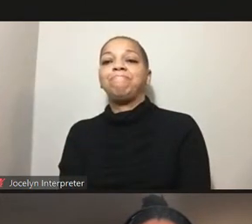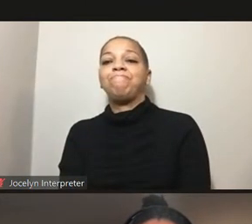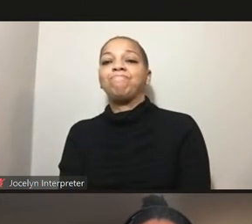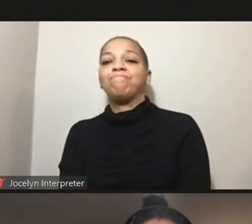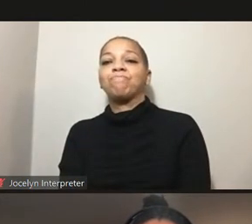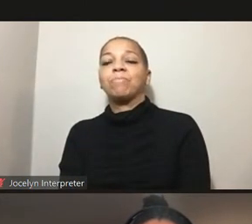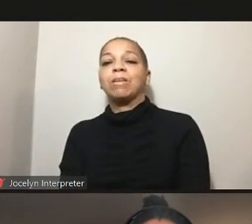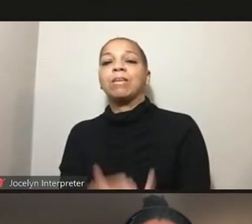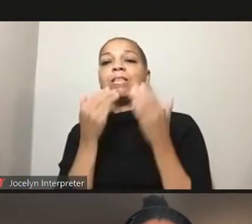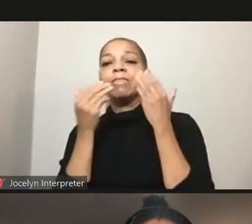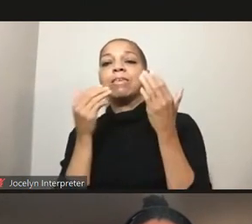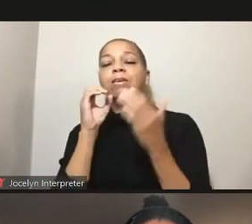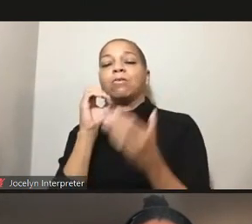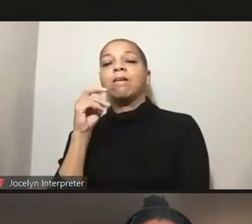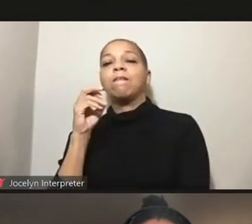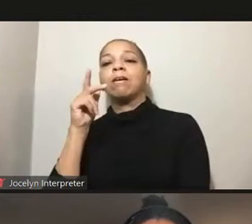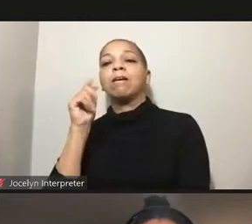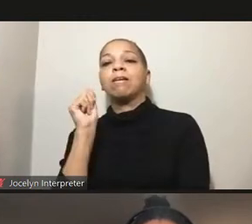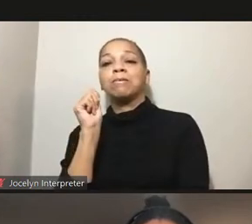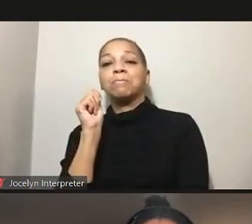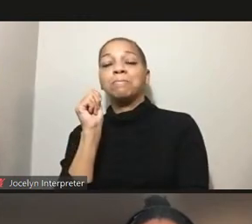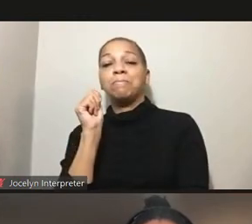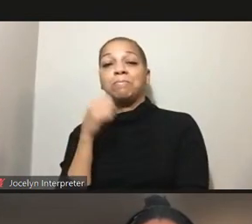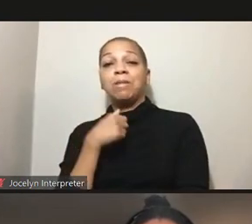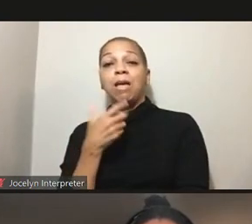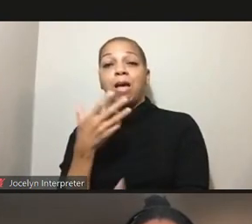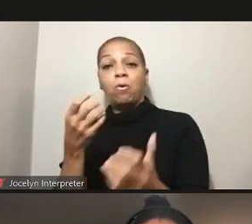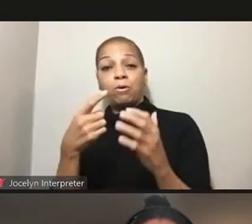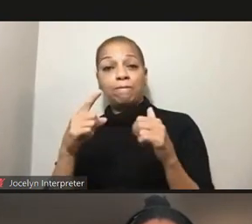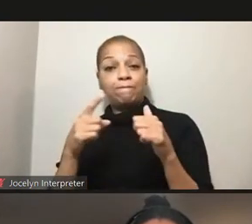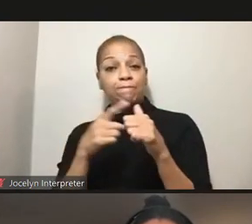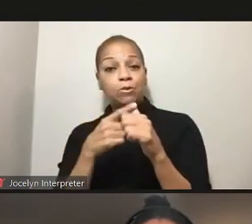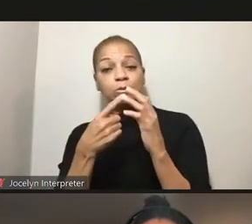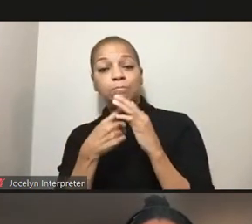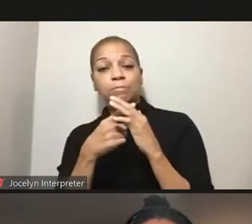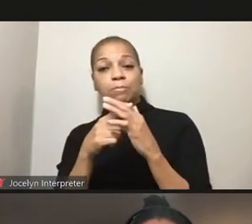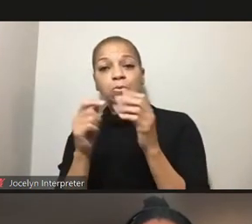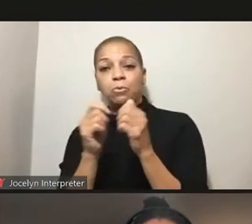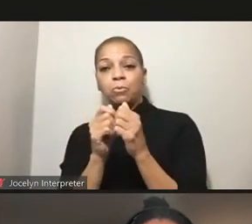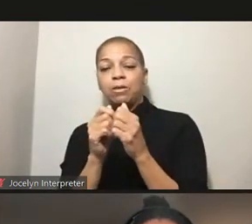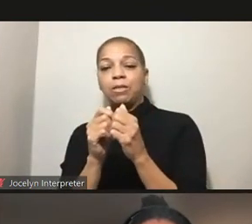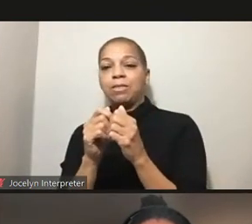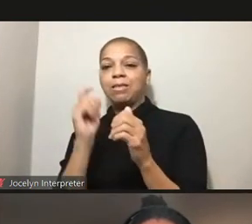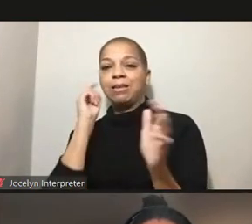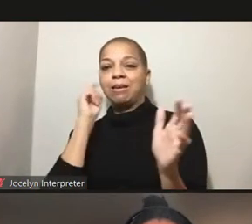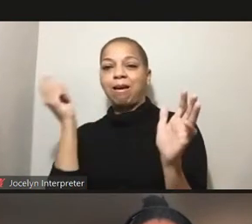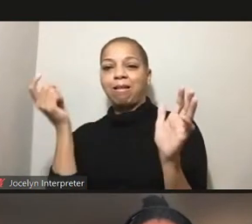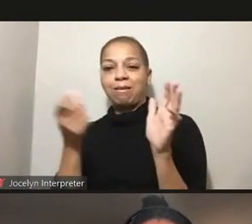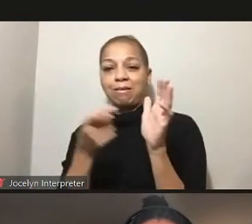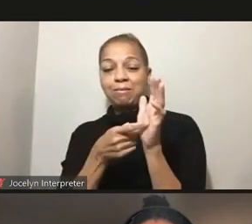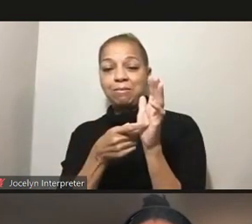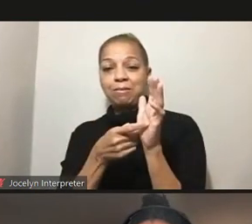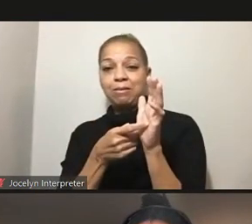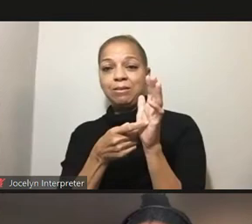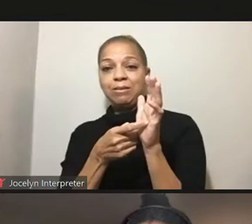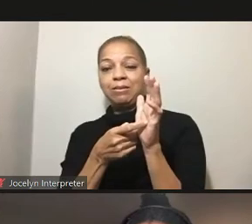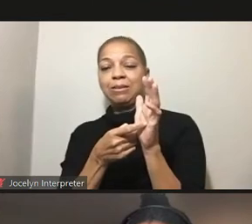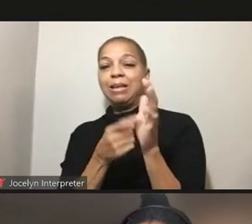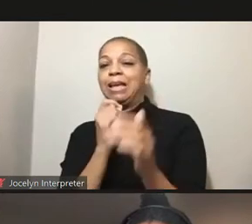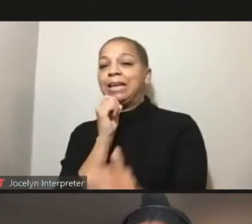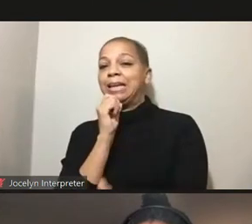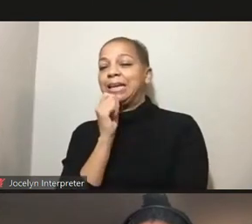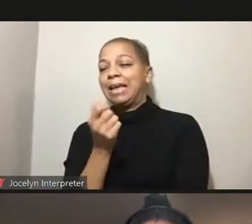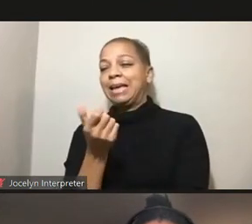Thank you, Erica. I want to first start with a land acknowledgement, and not in the